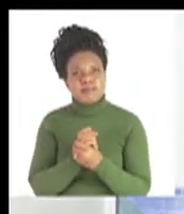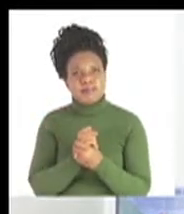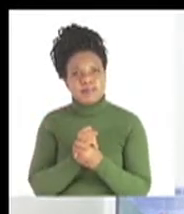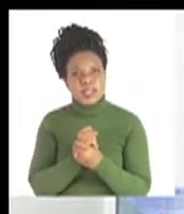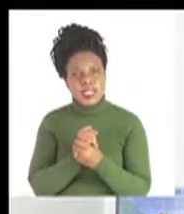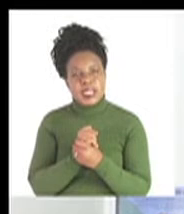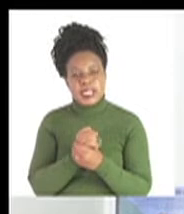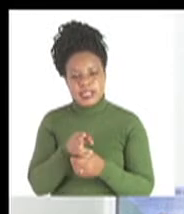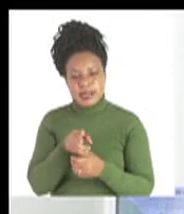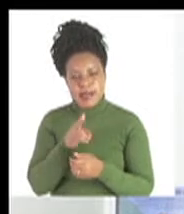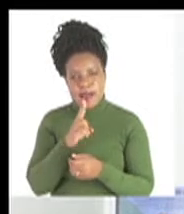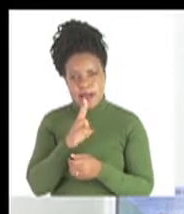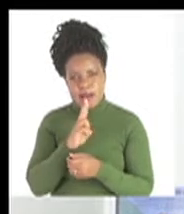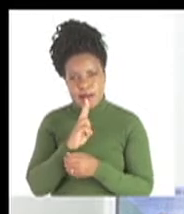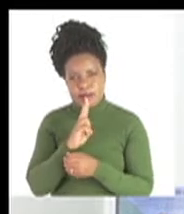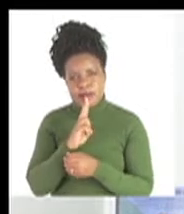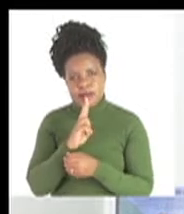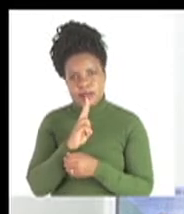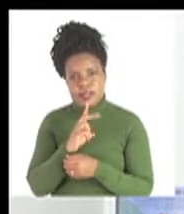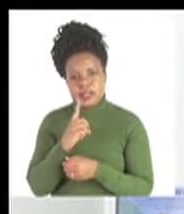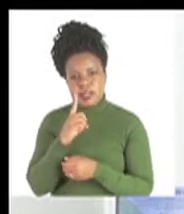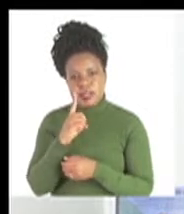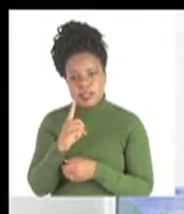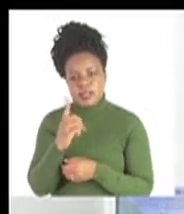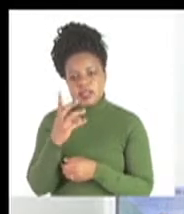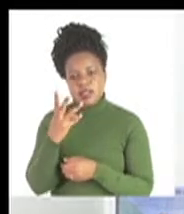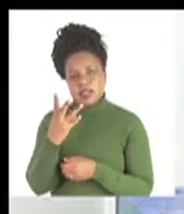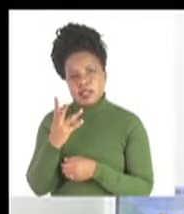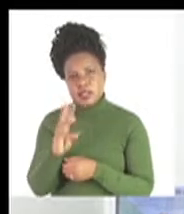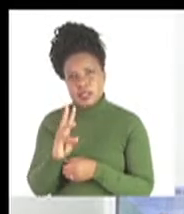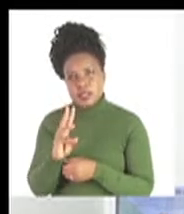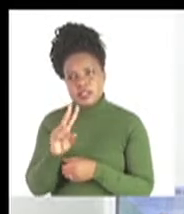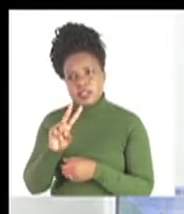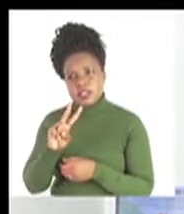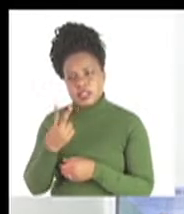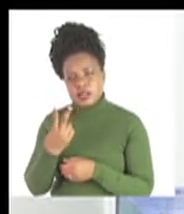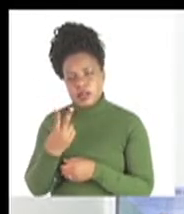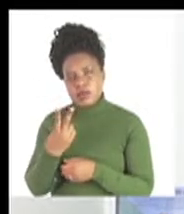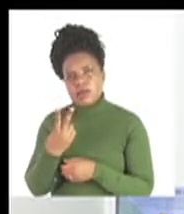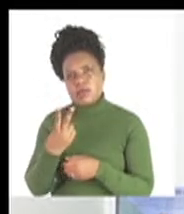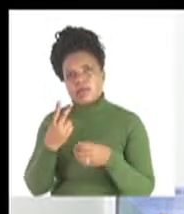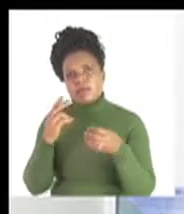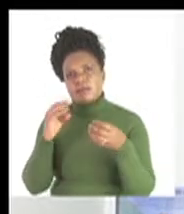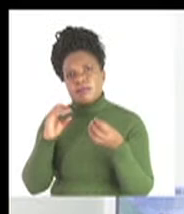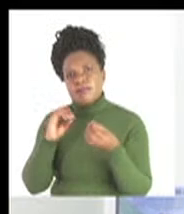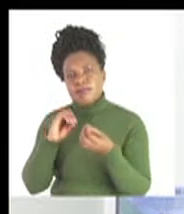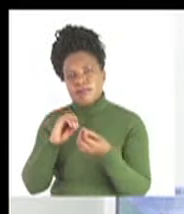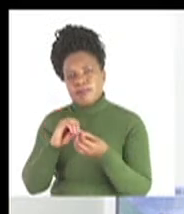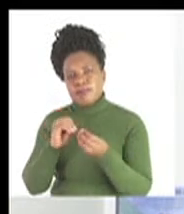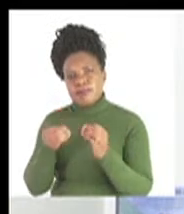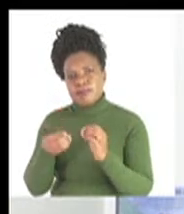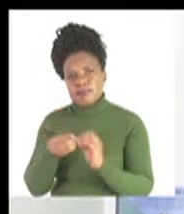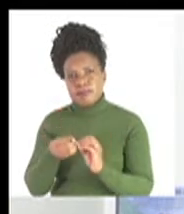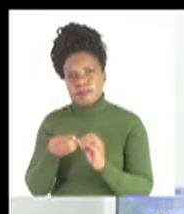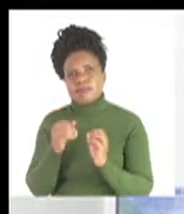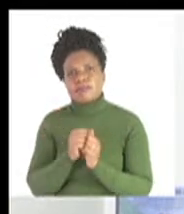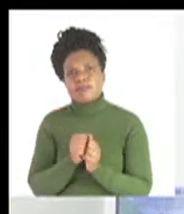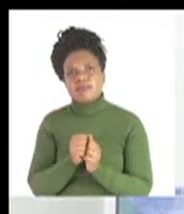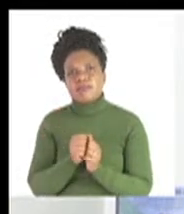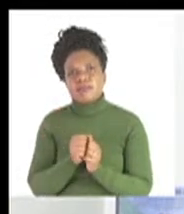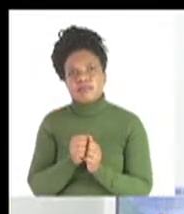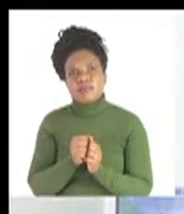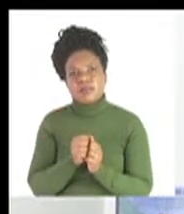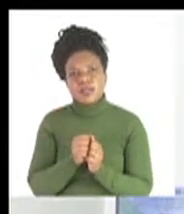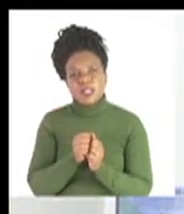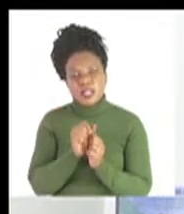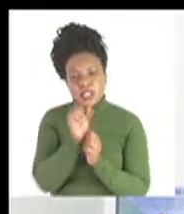should give you a 16. So this